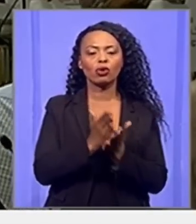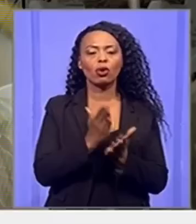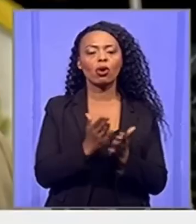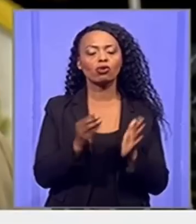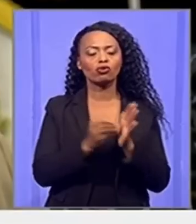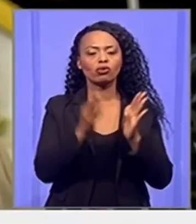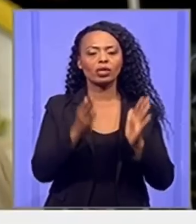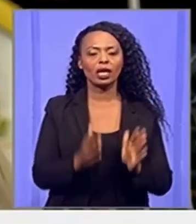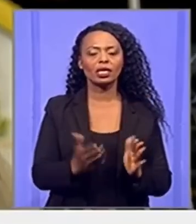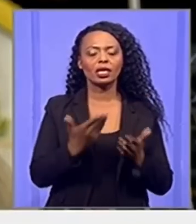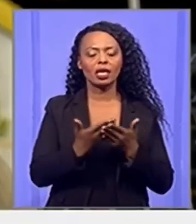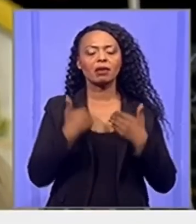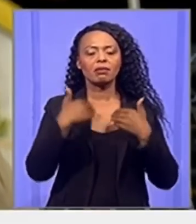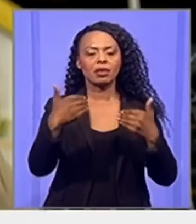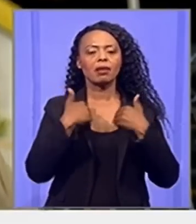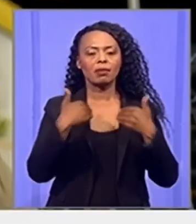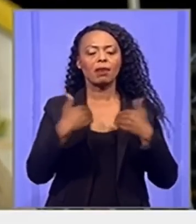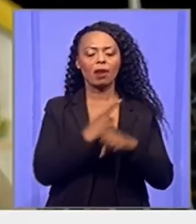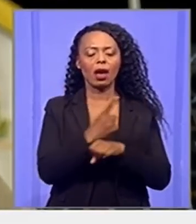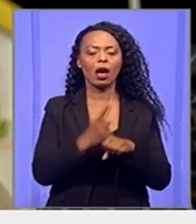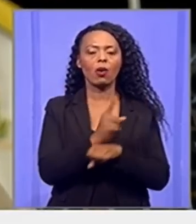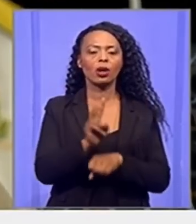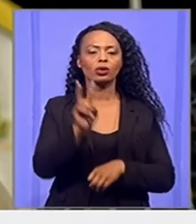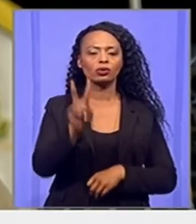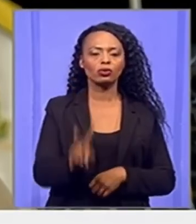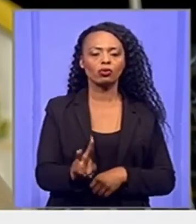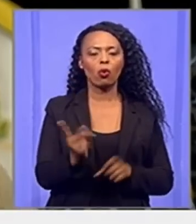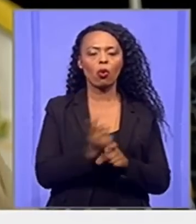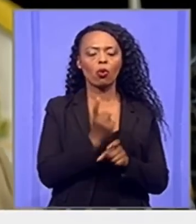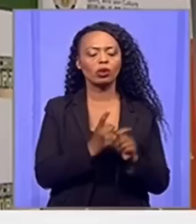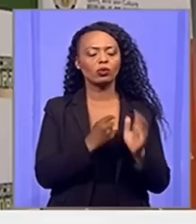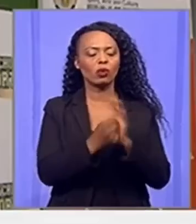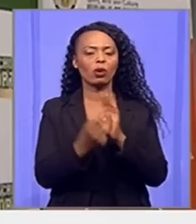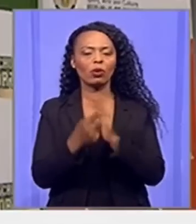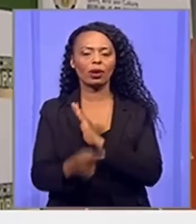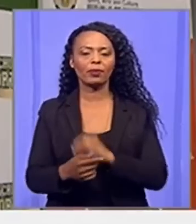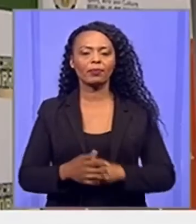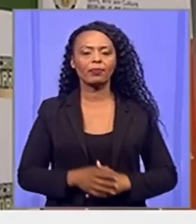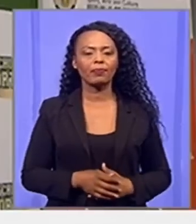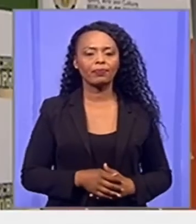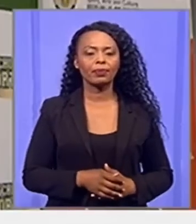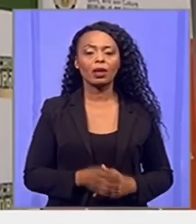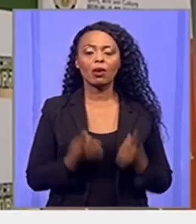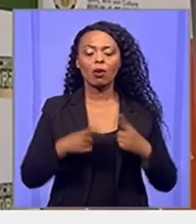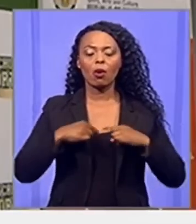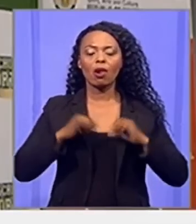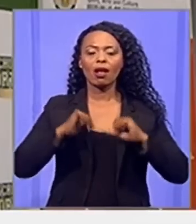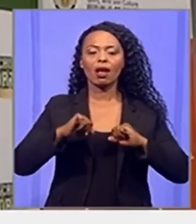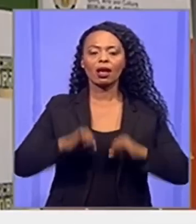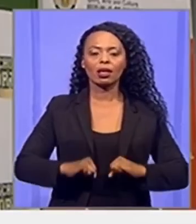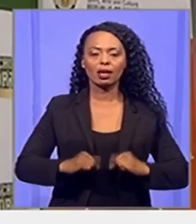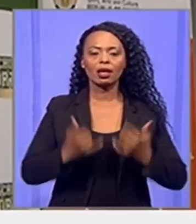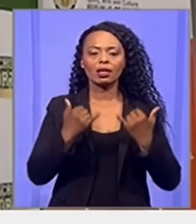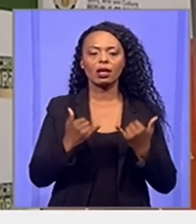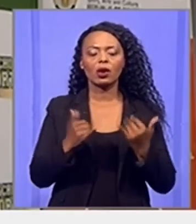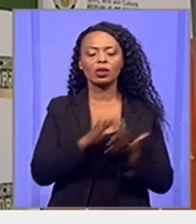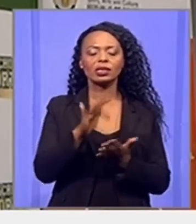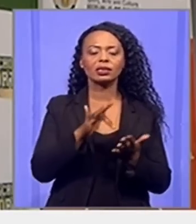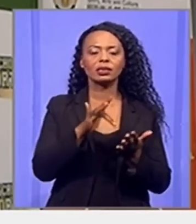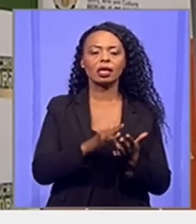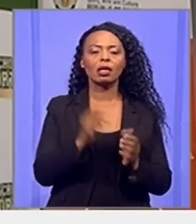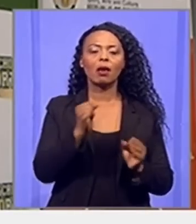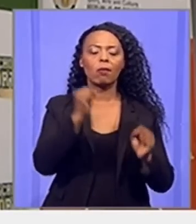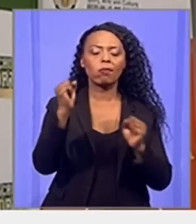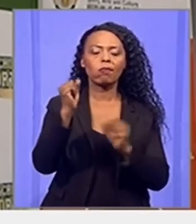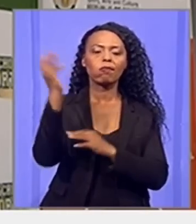kgone go itšhidulla diiri tše pedi beke ye nngwe le ye nngwe. We all agreed that at the center of all our discussion is